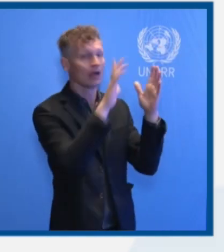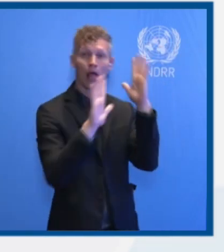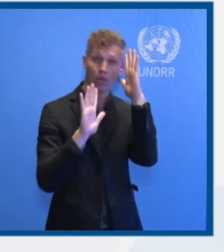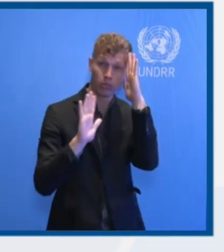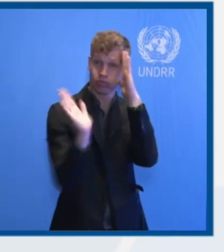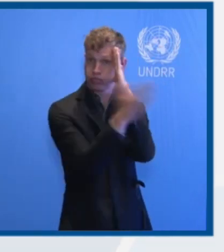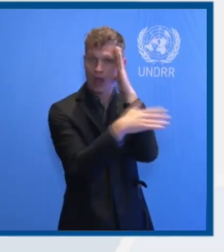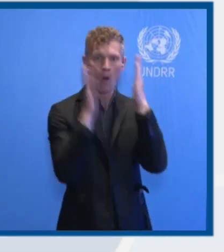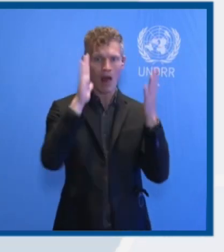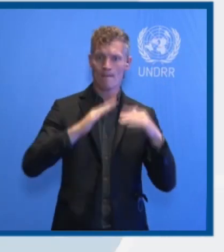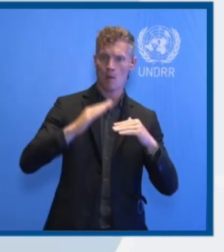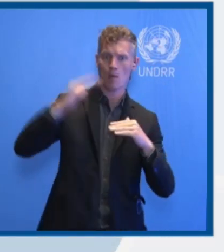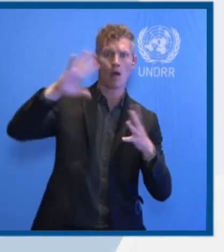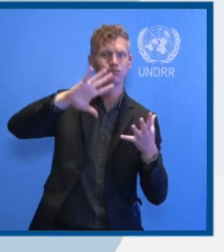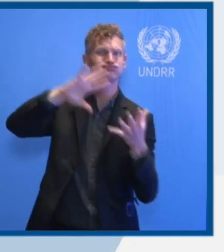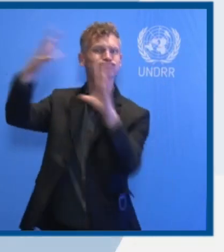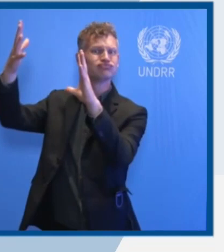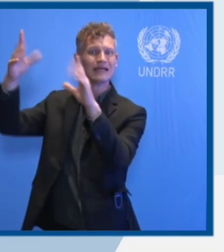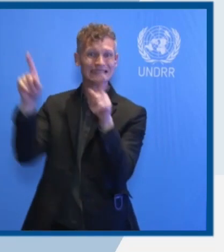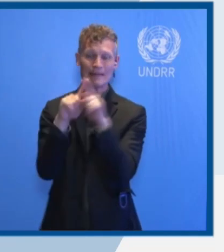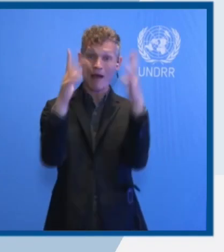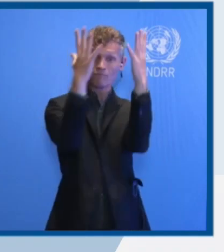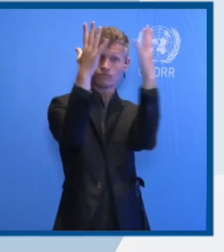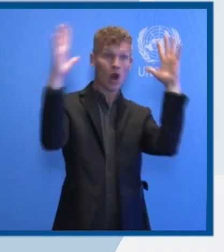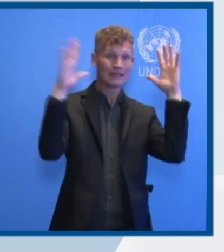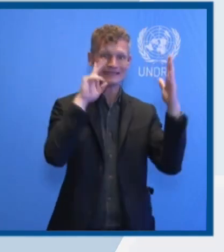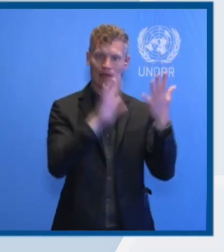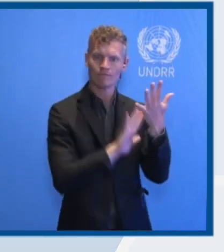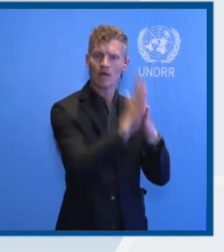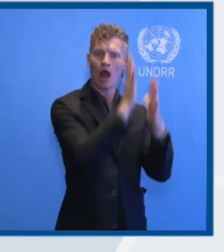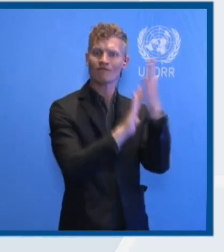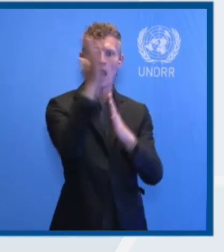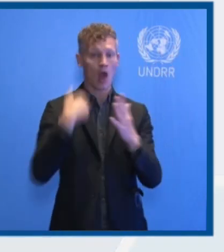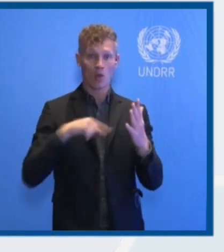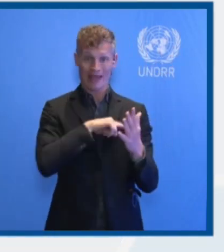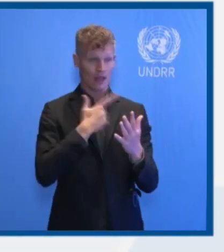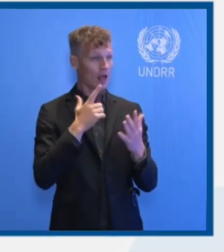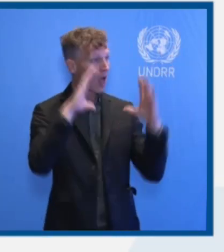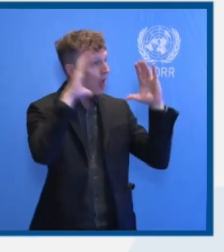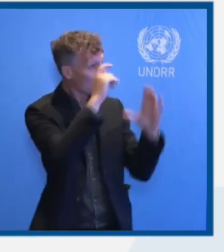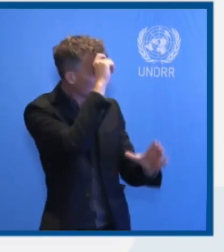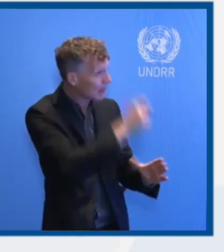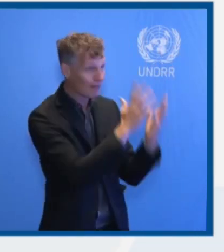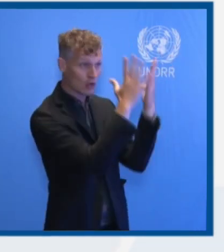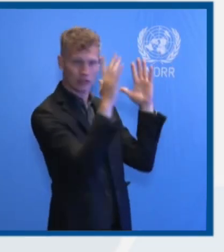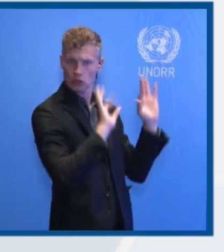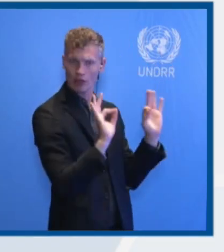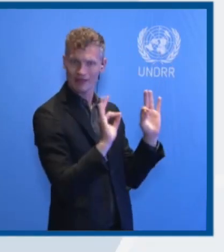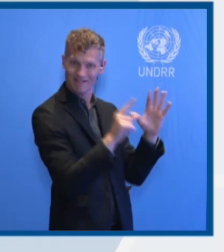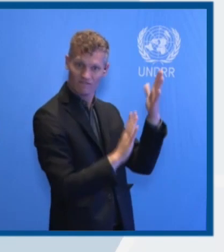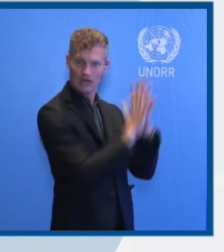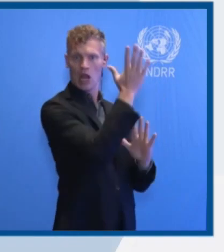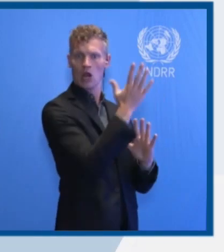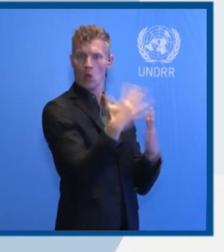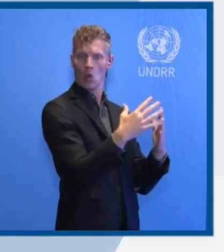of wetlands increase the risk of water insecurity and drought. Flip this around, and